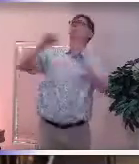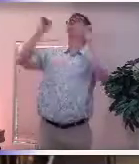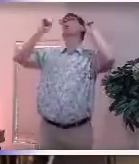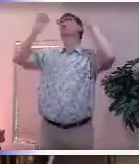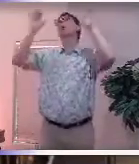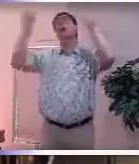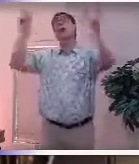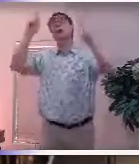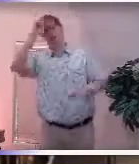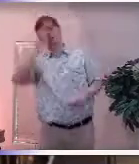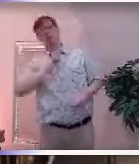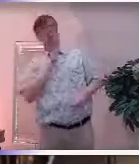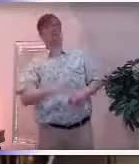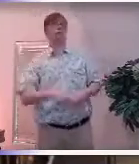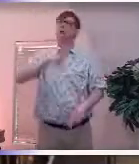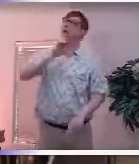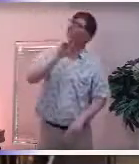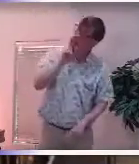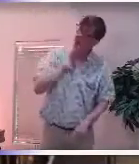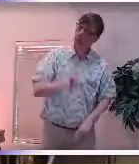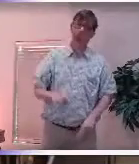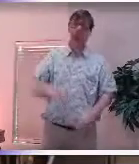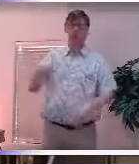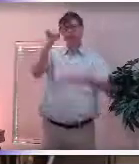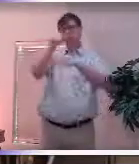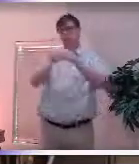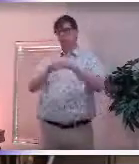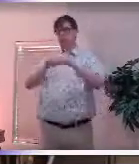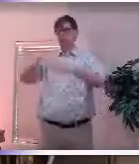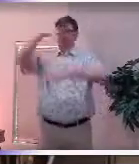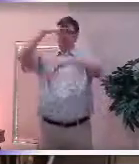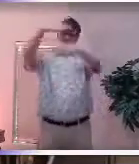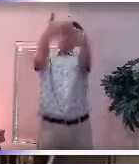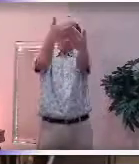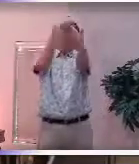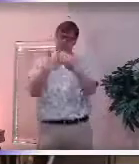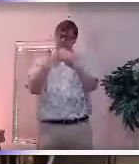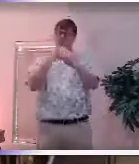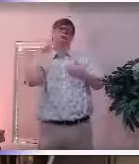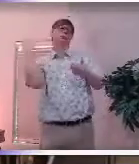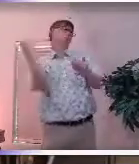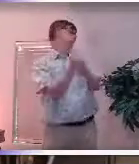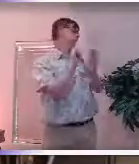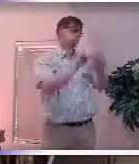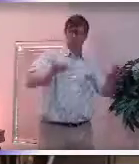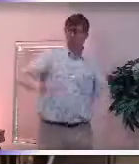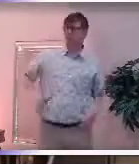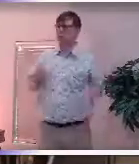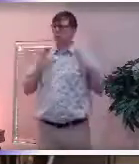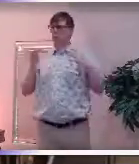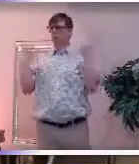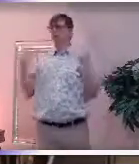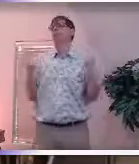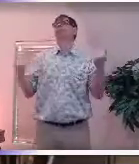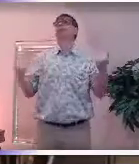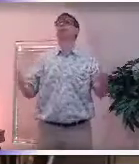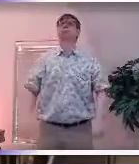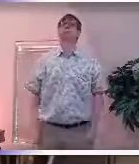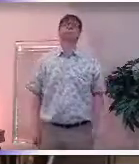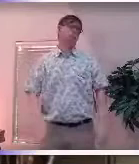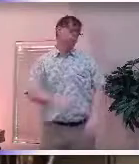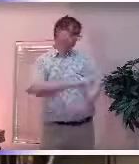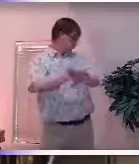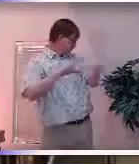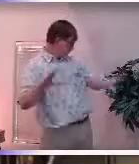these religion and science are, you know, putting restrictions on what these bodies can do and what they're capable of.